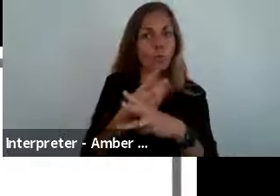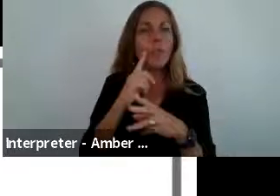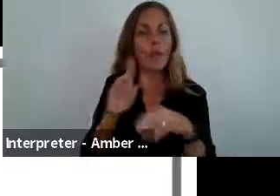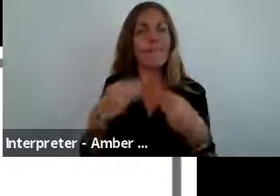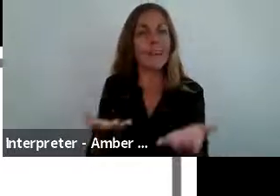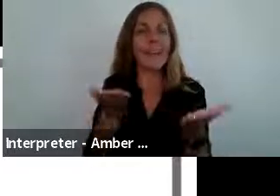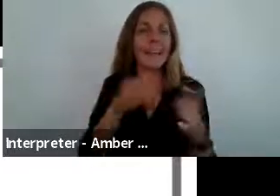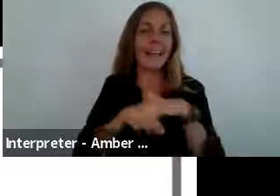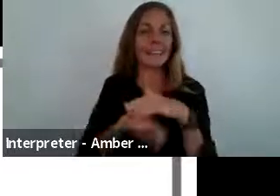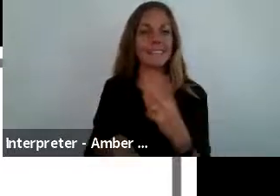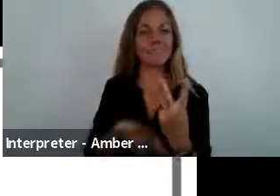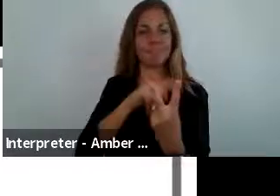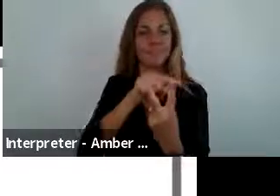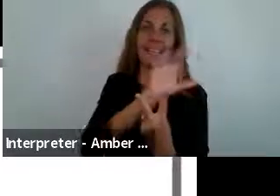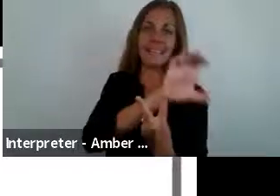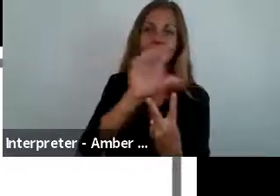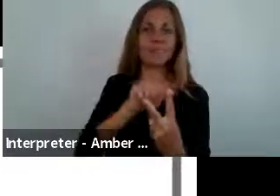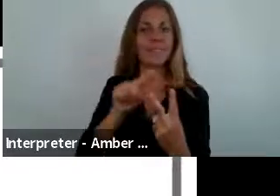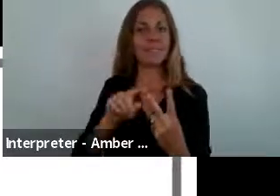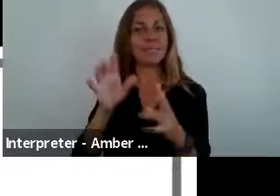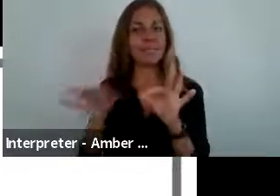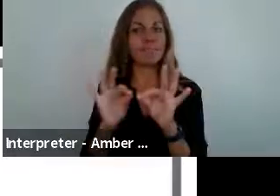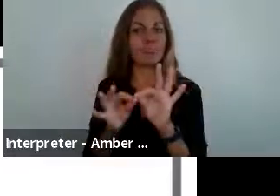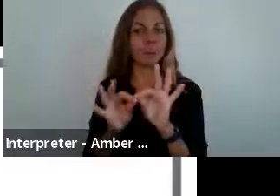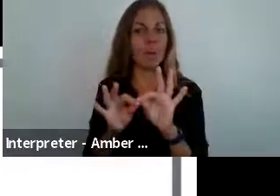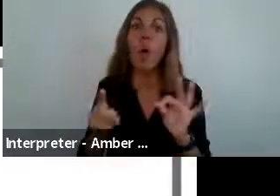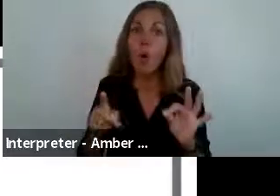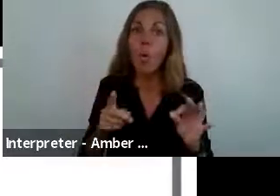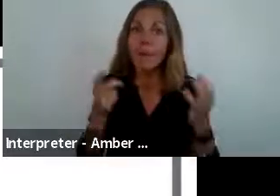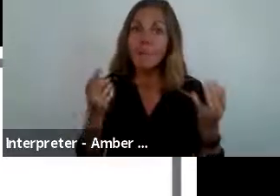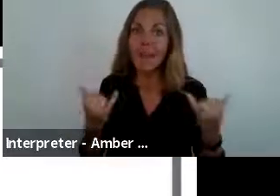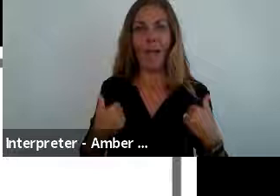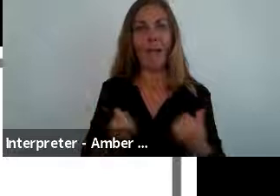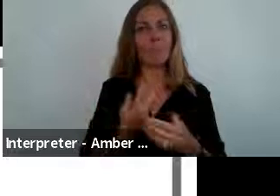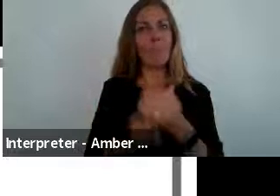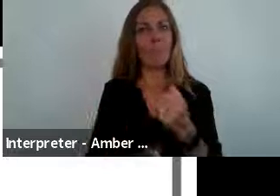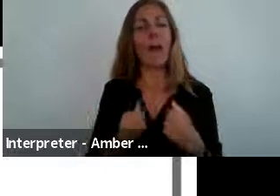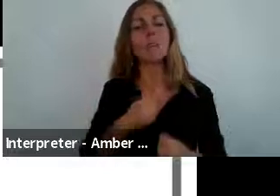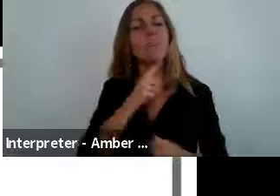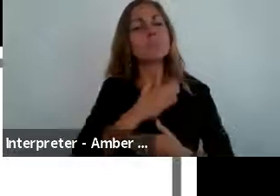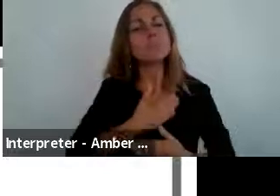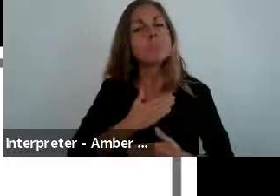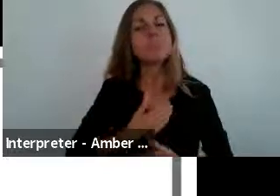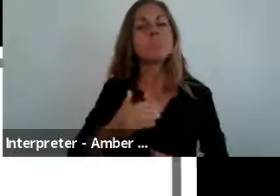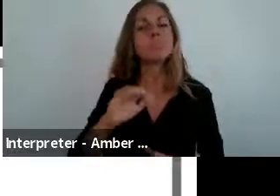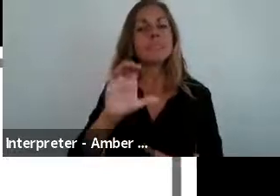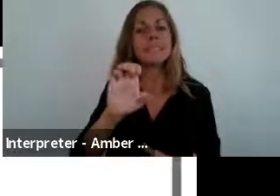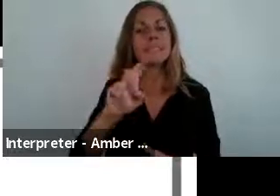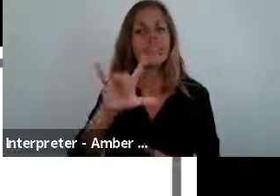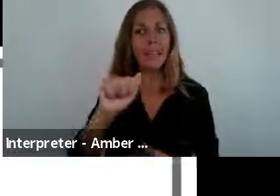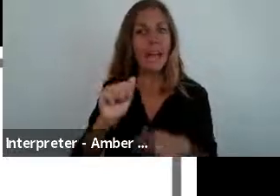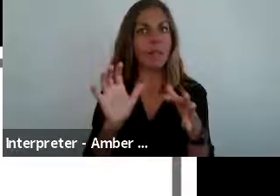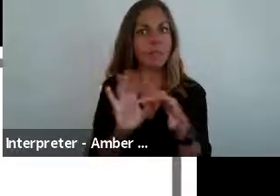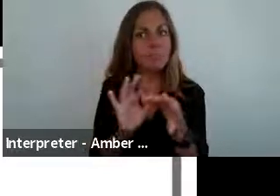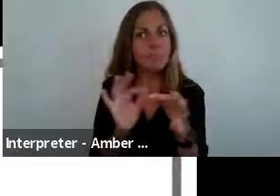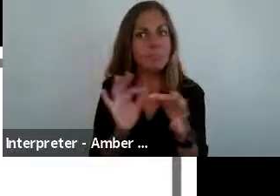we have both on this platform. And I really appreciate that Celia talked about the importance of using